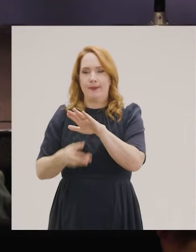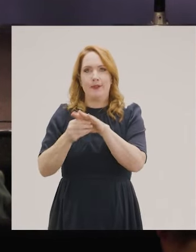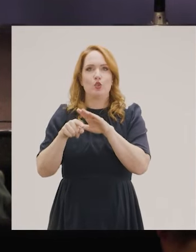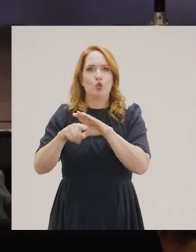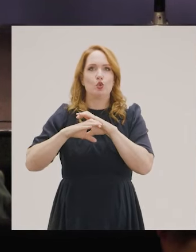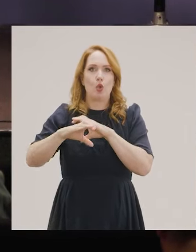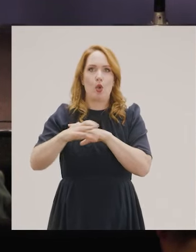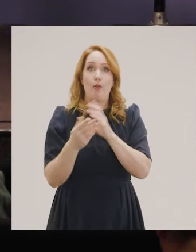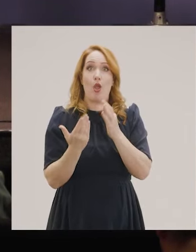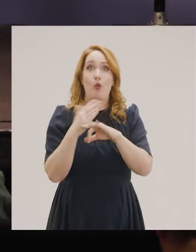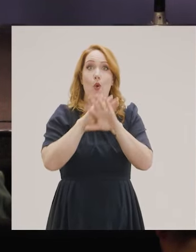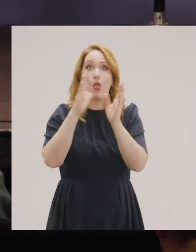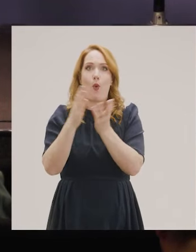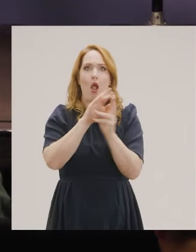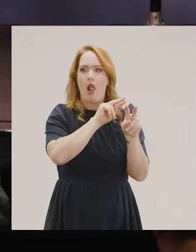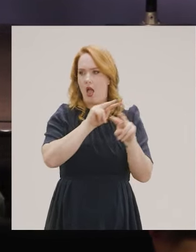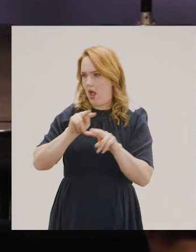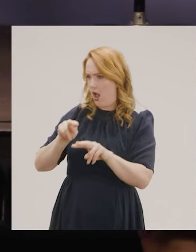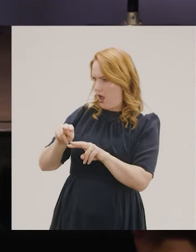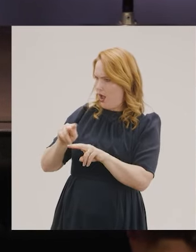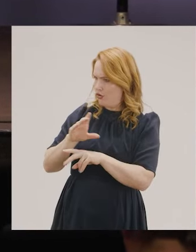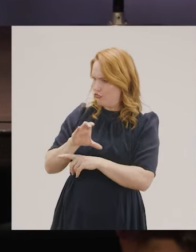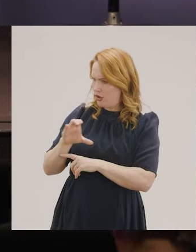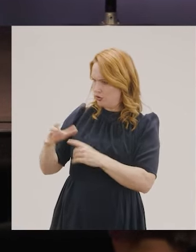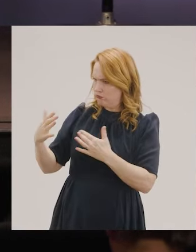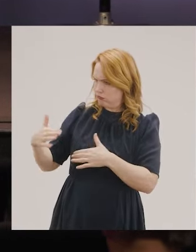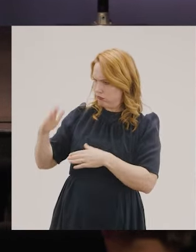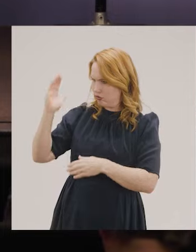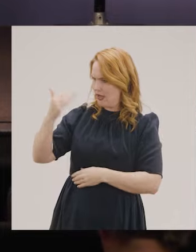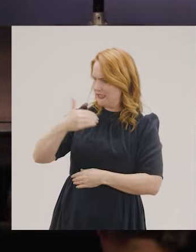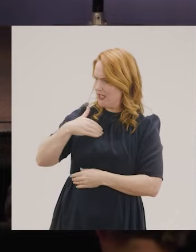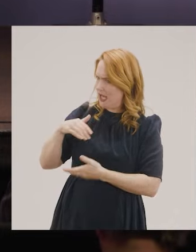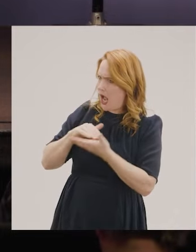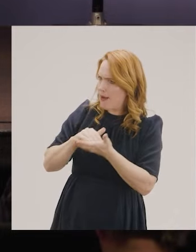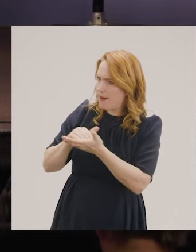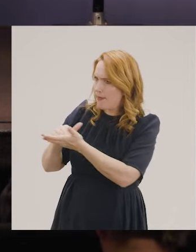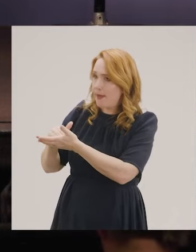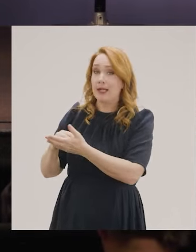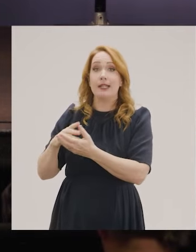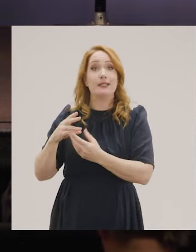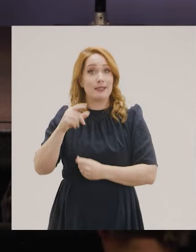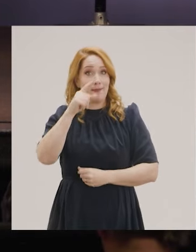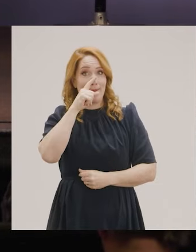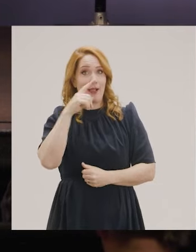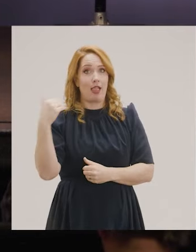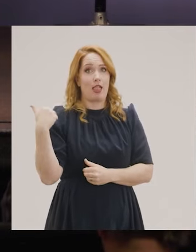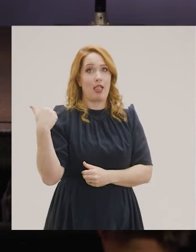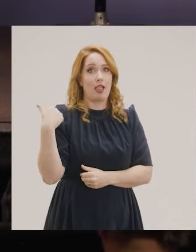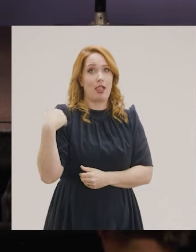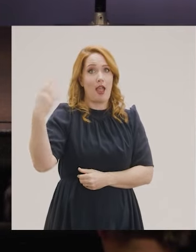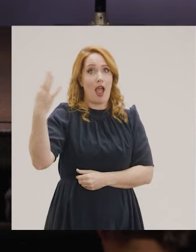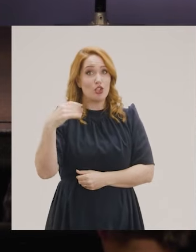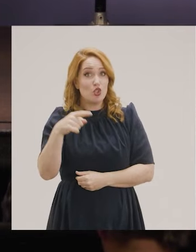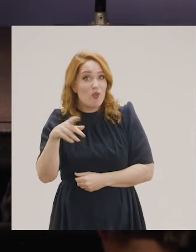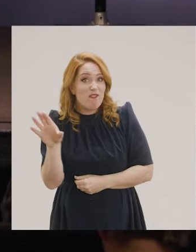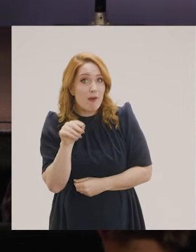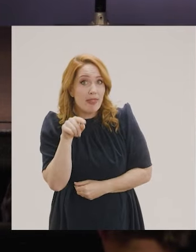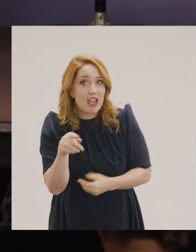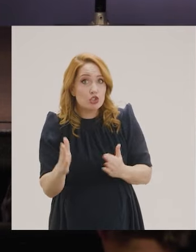different places, people have said to me, "Are you from that church that helped the community after the earthquake?" And